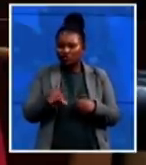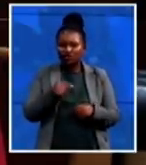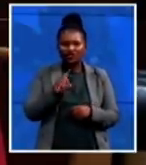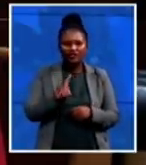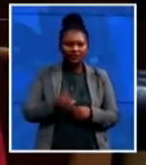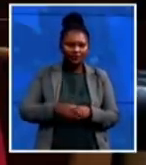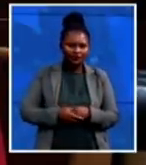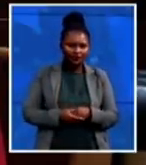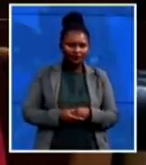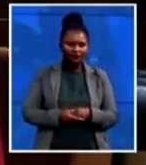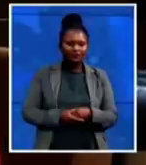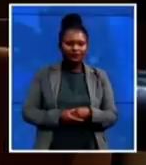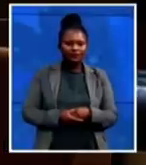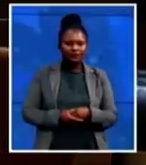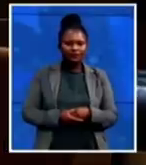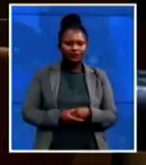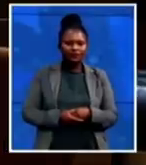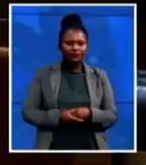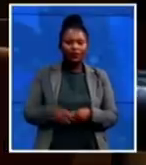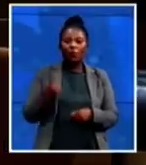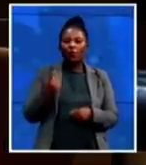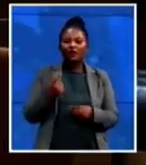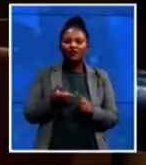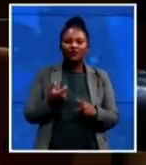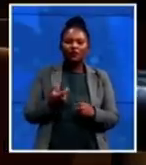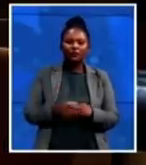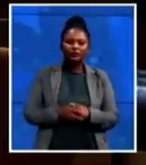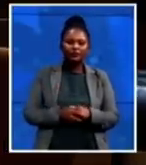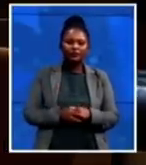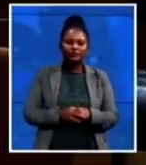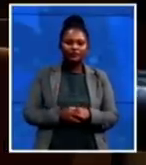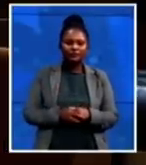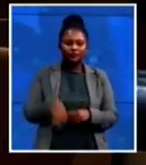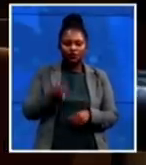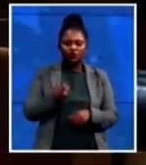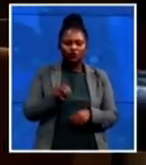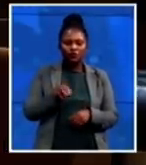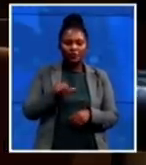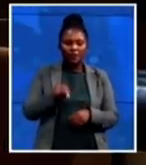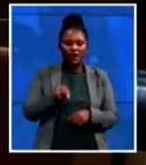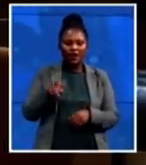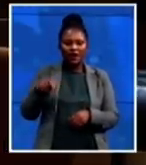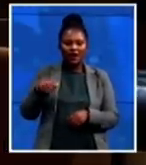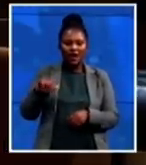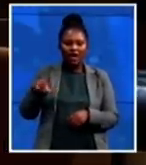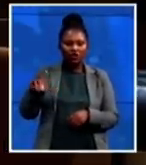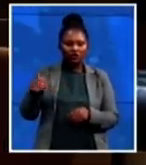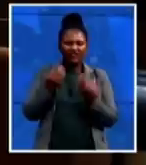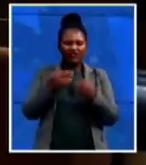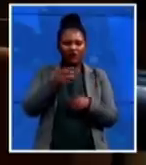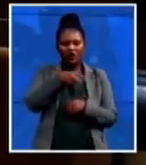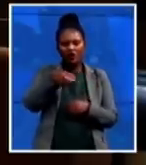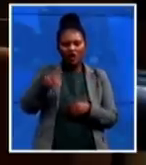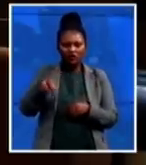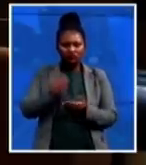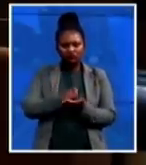is from Suman Naidu, who's a freelance journalist, is asking, can the minister